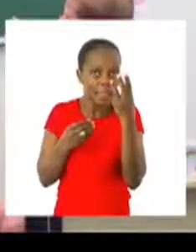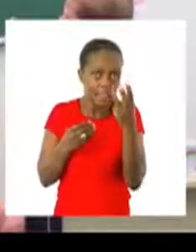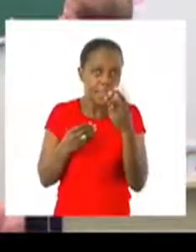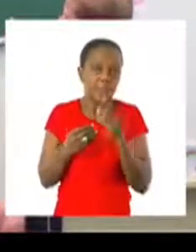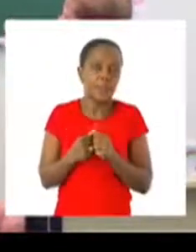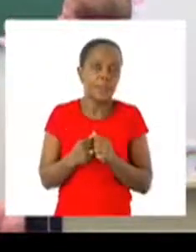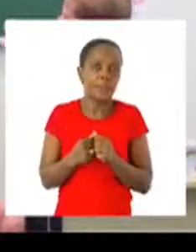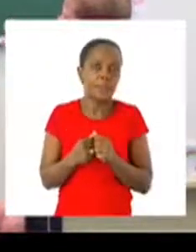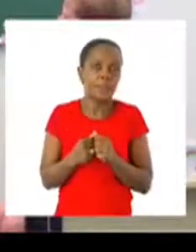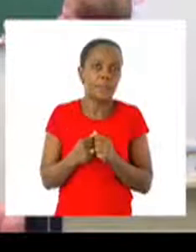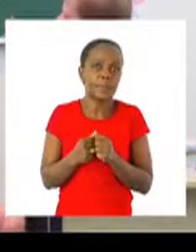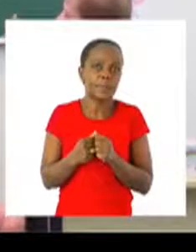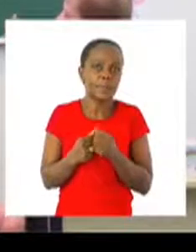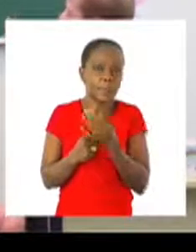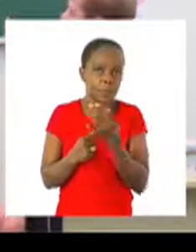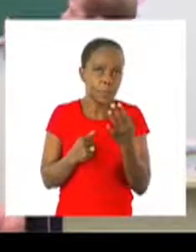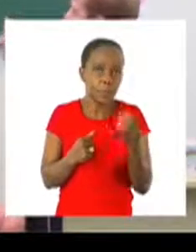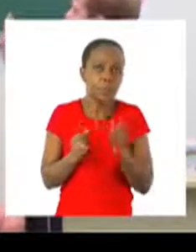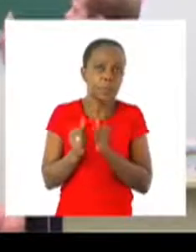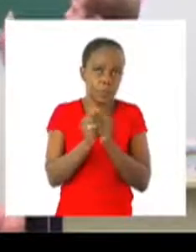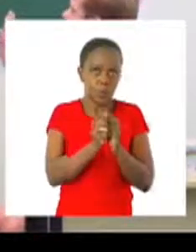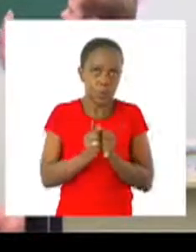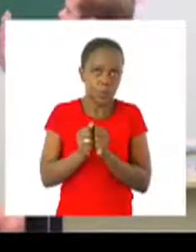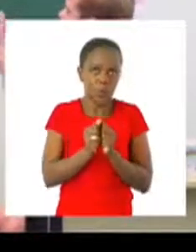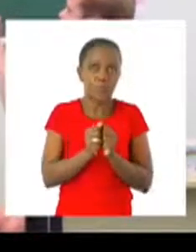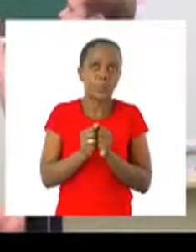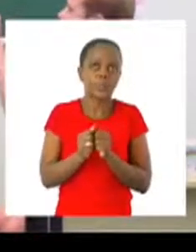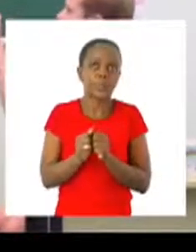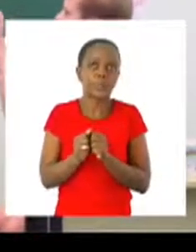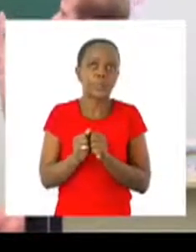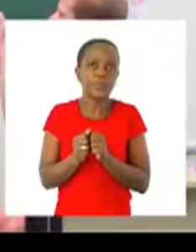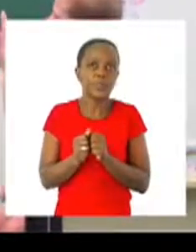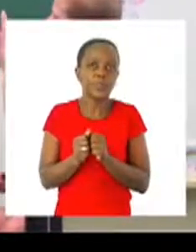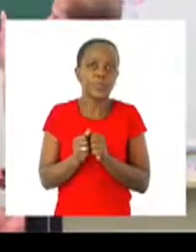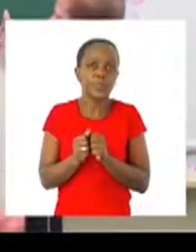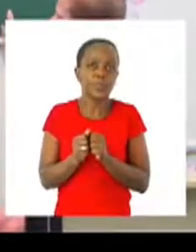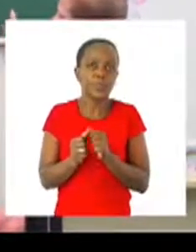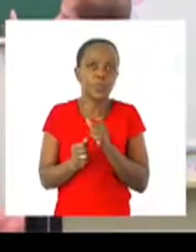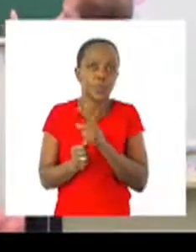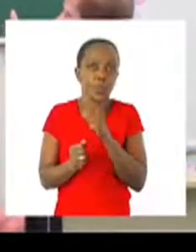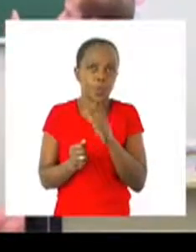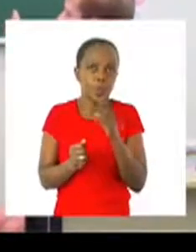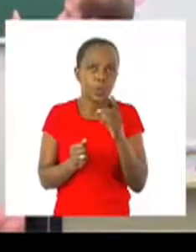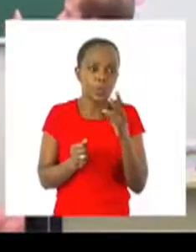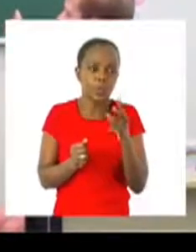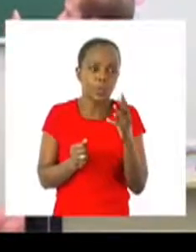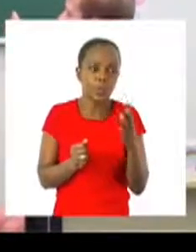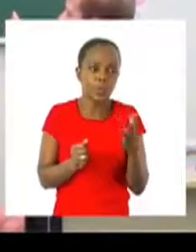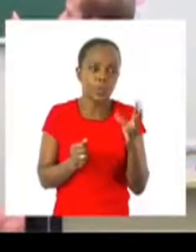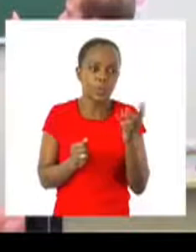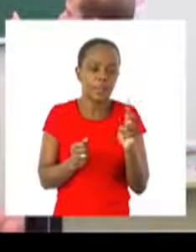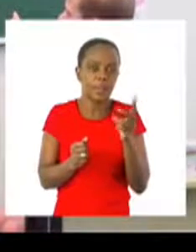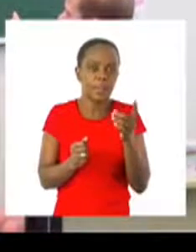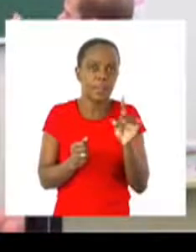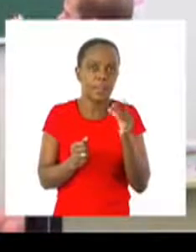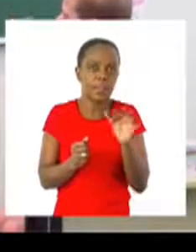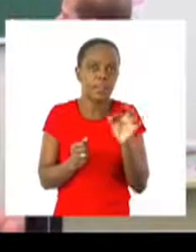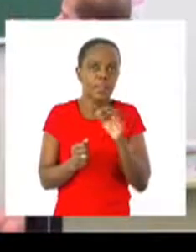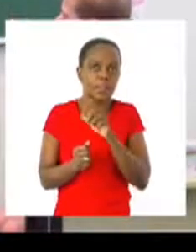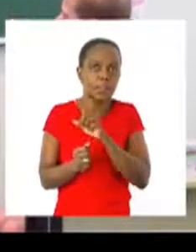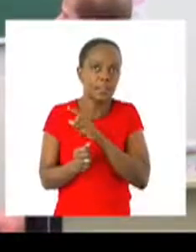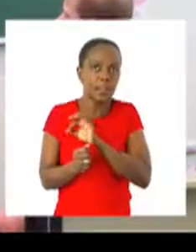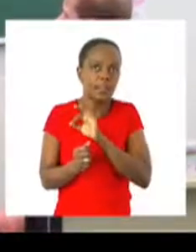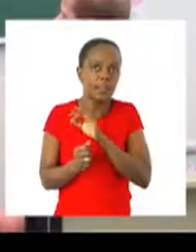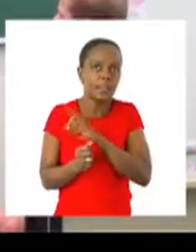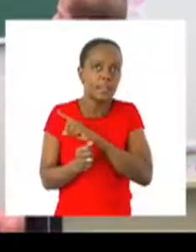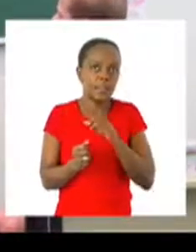more. Let us count on together how many are going to get. 1, 2, 3, 4, 5, 6, 7, 8,